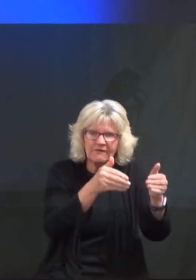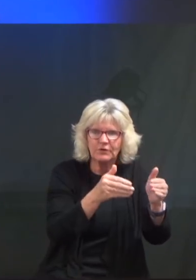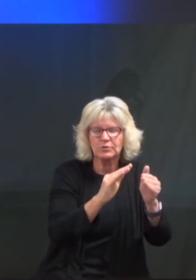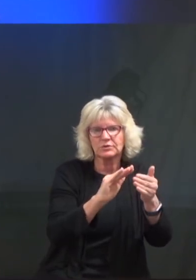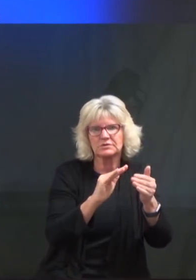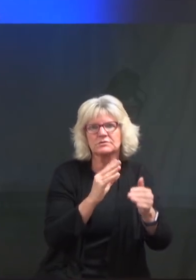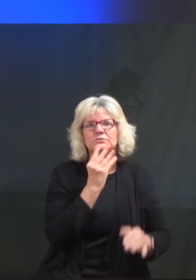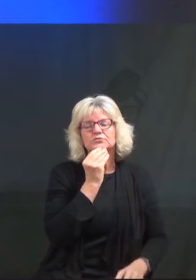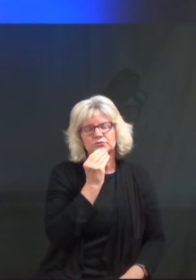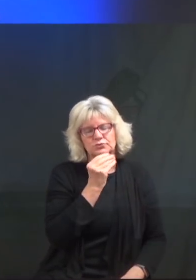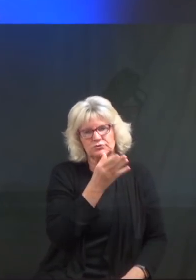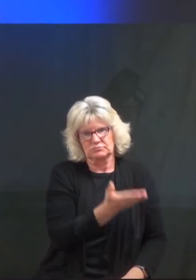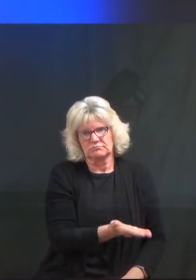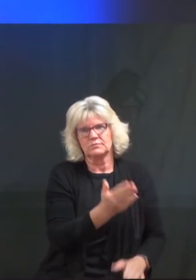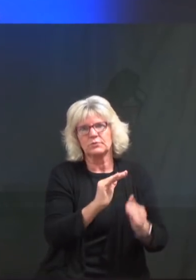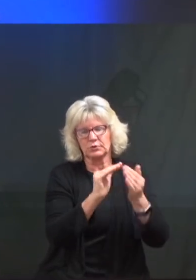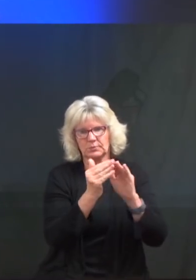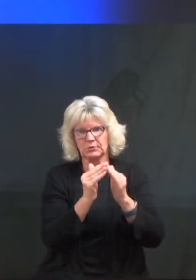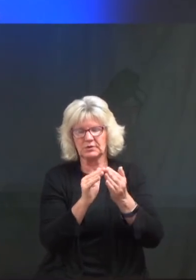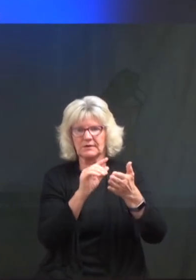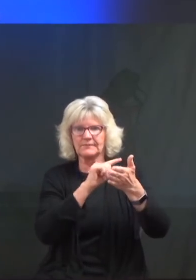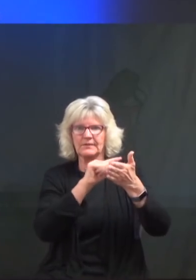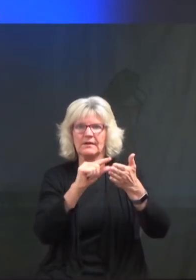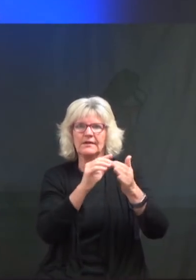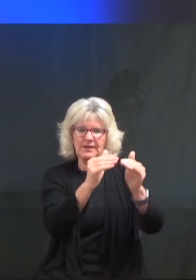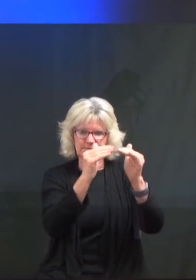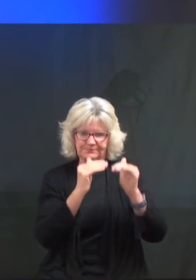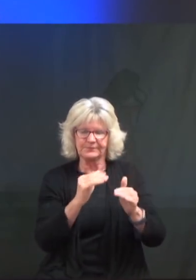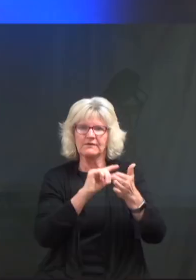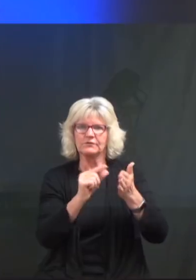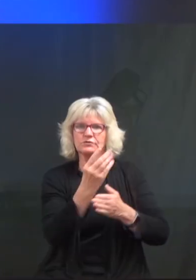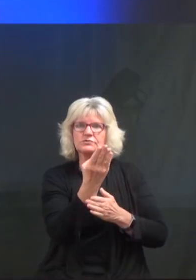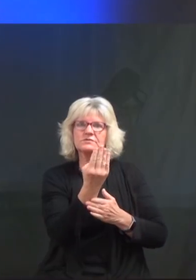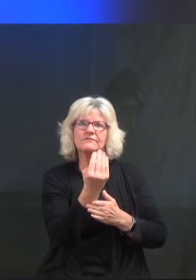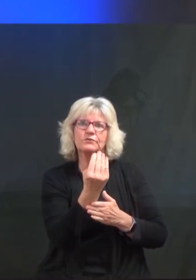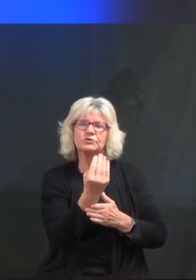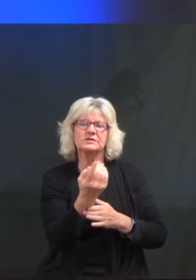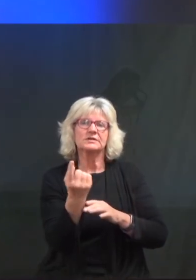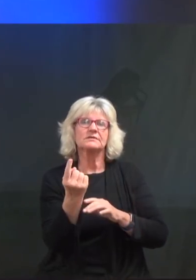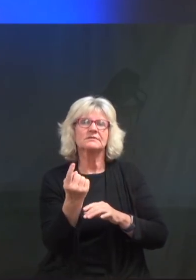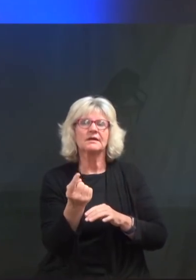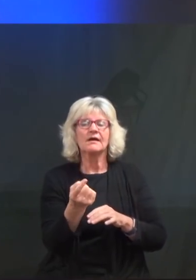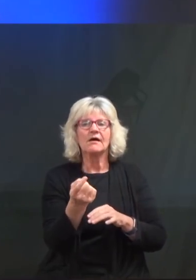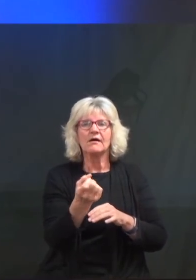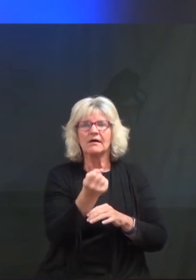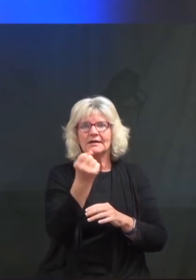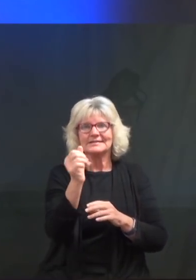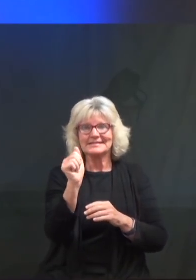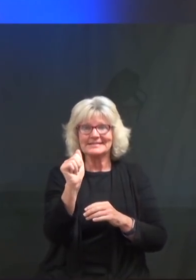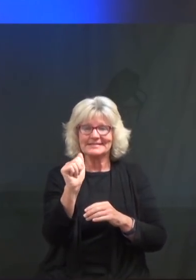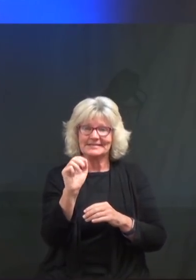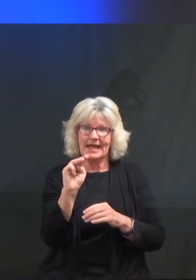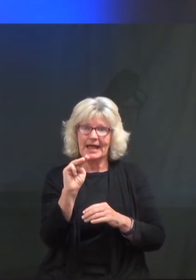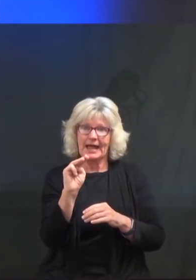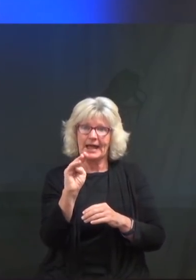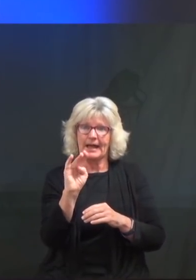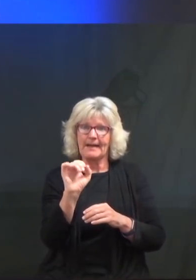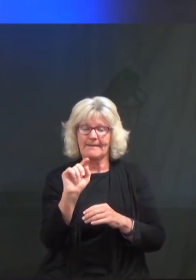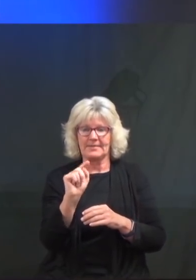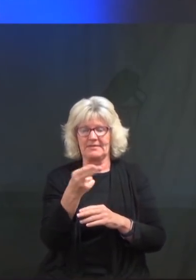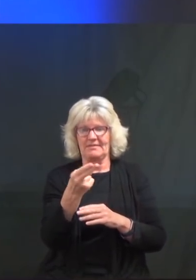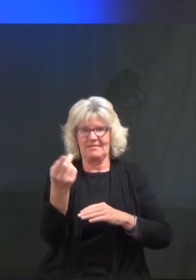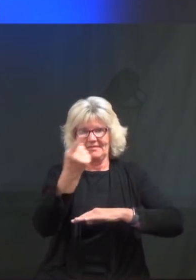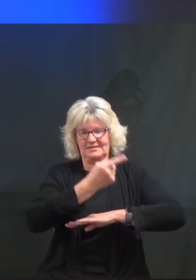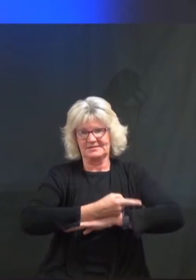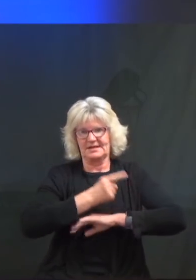community. Verse 14, and on the Sabbath day, they went to the synagogue and sat down. Okay, still